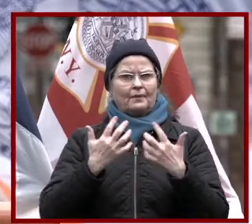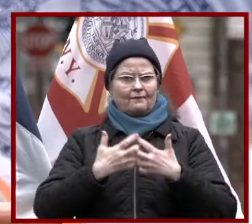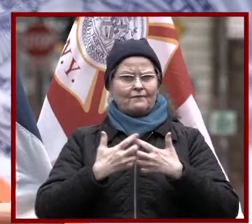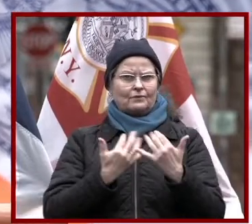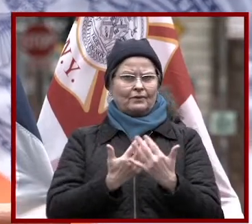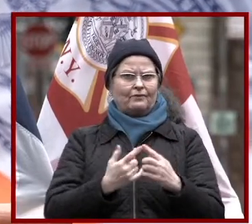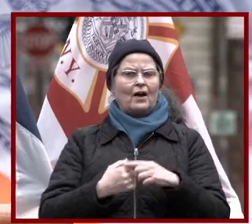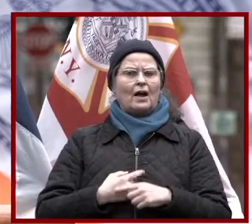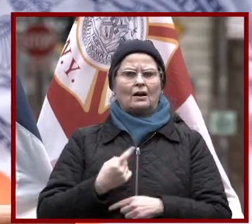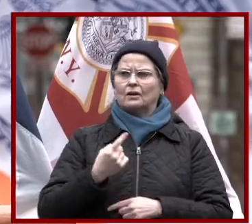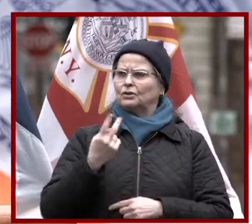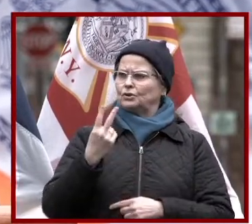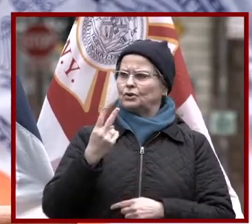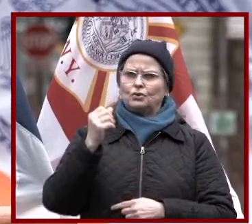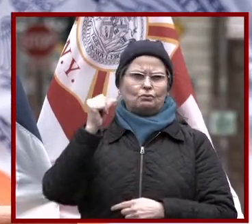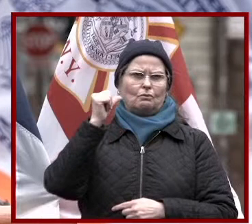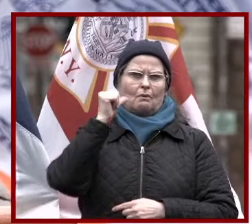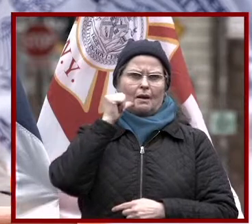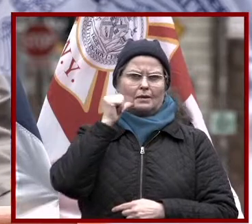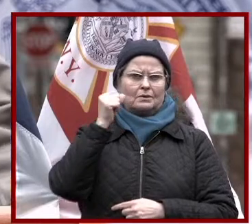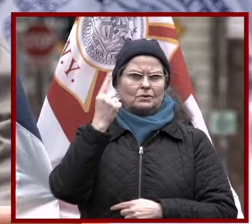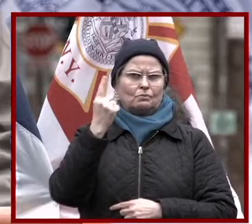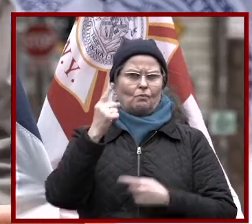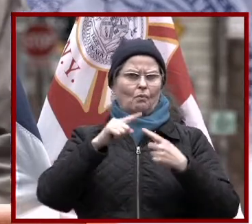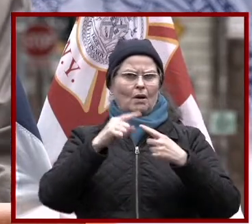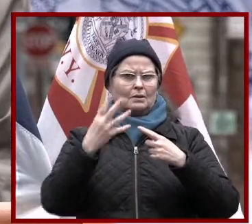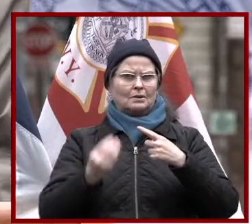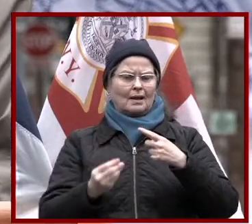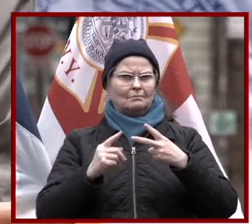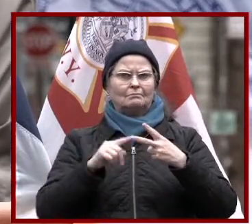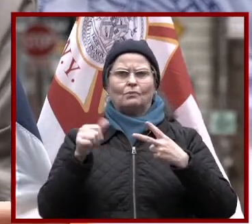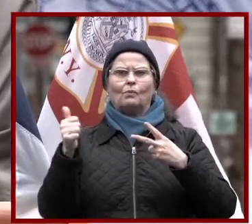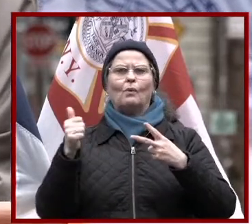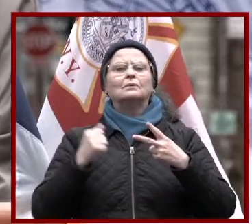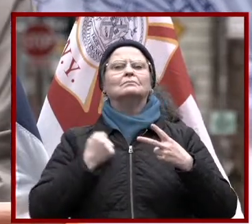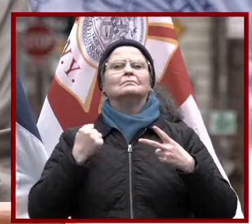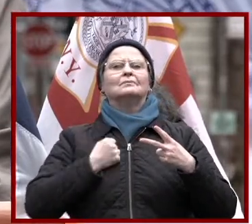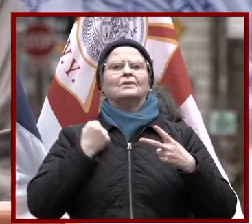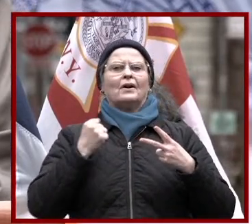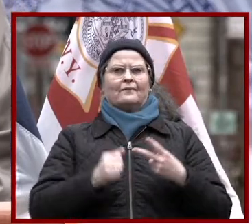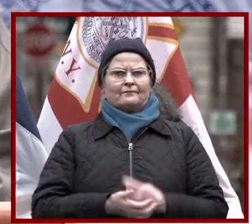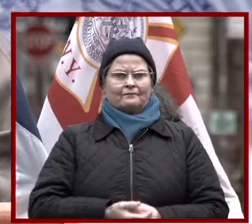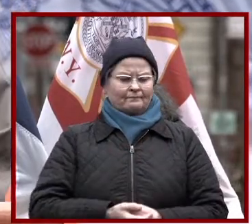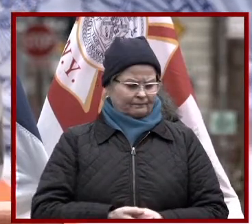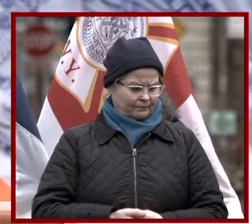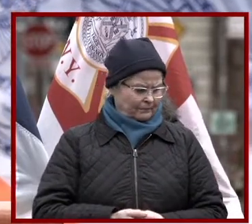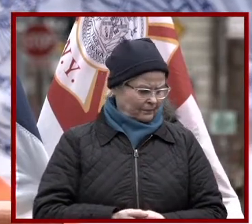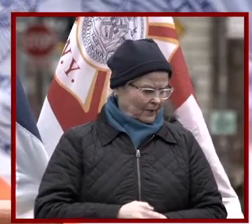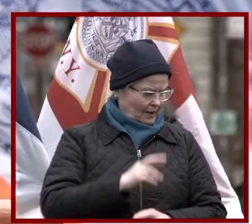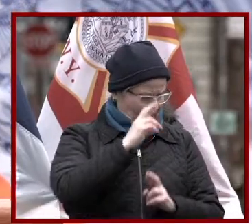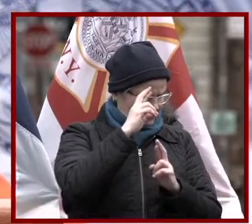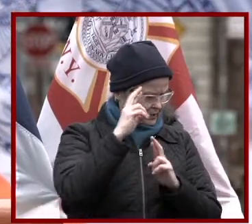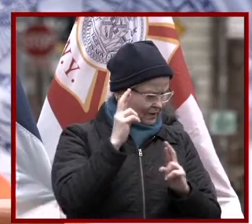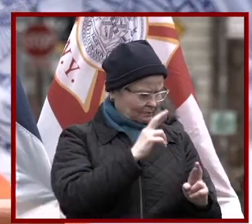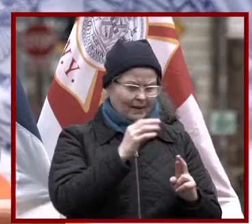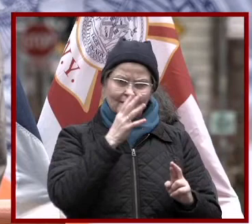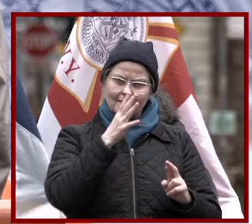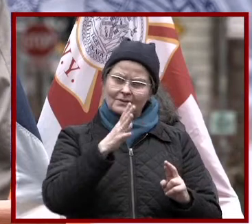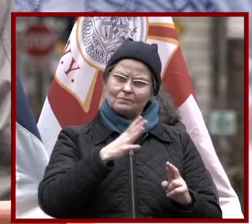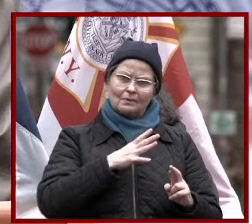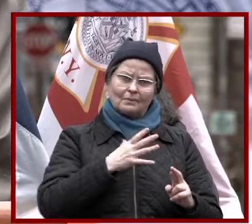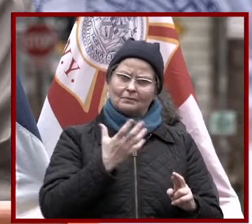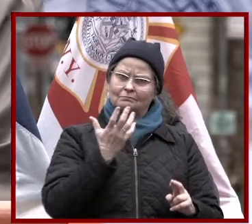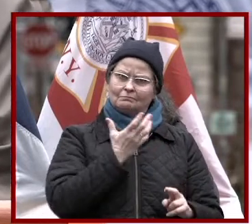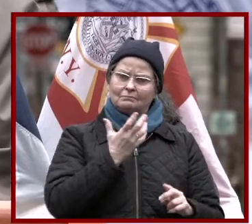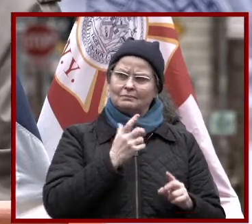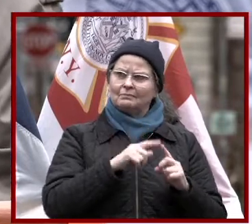aunts, one survived and one perished in the fire. And I've come to respect this woman immensely because of the work